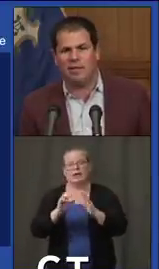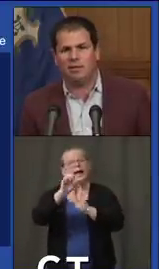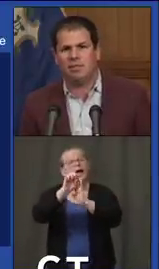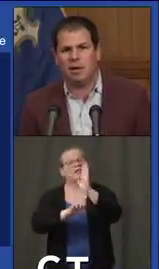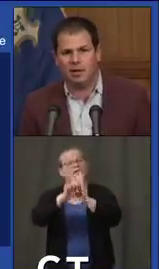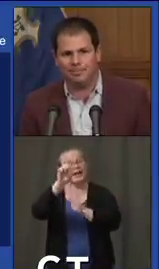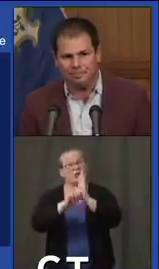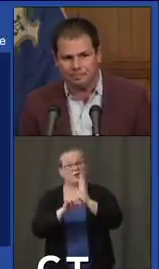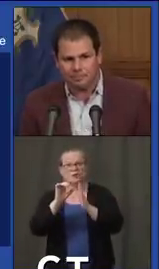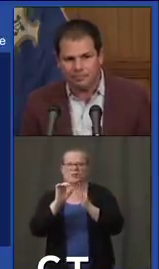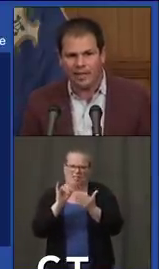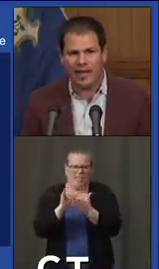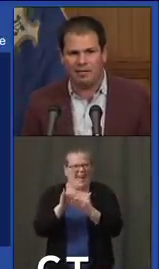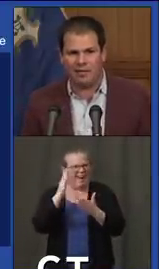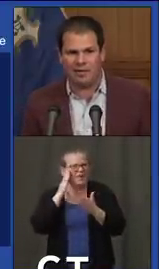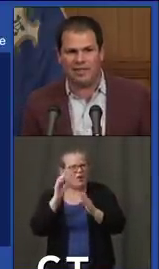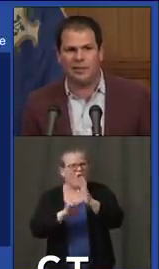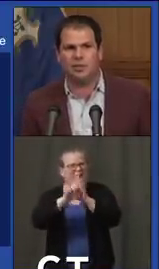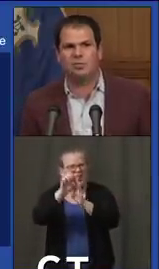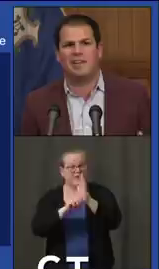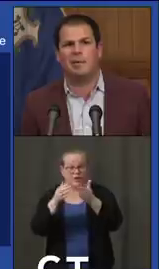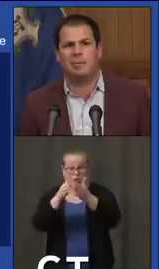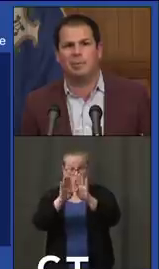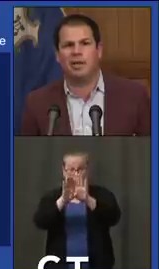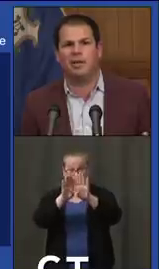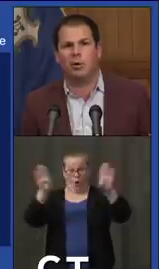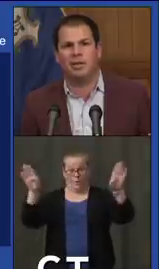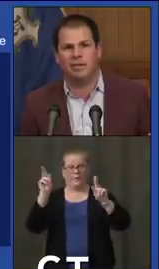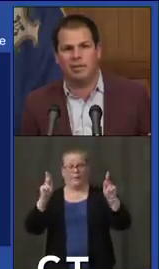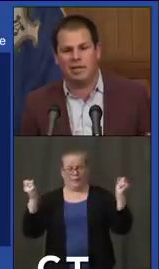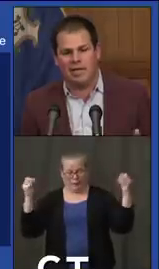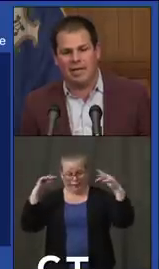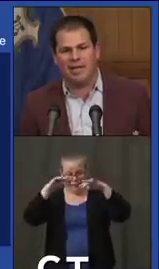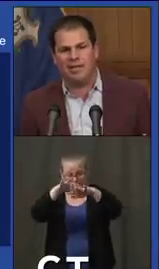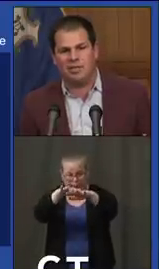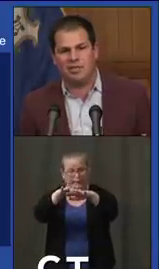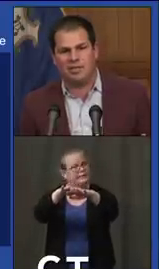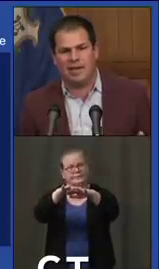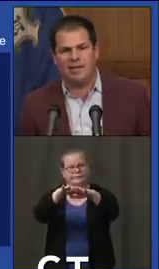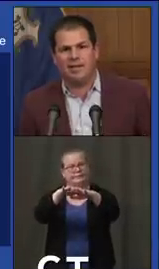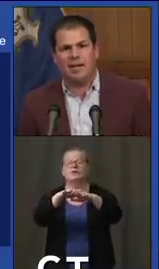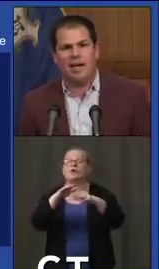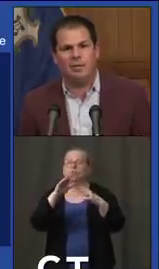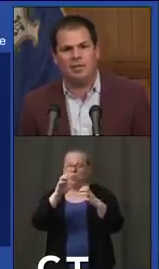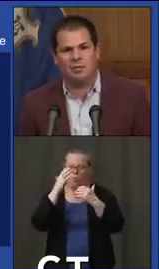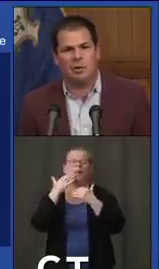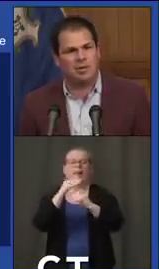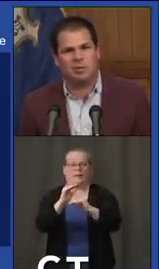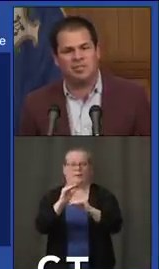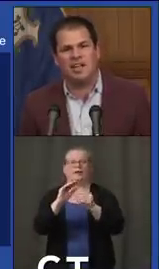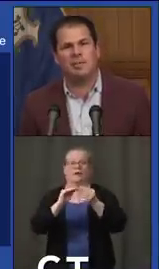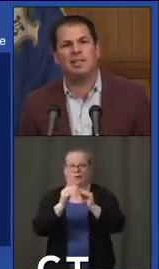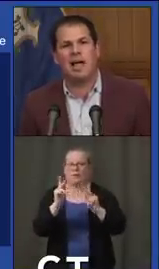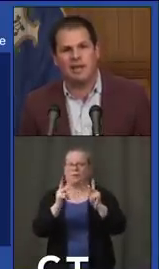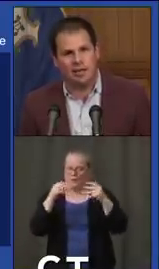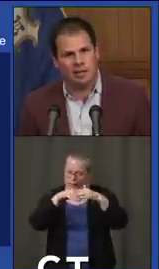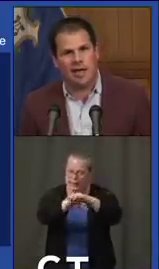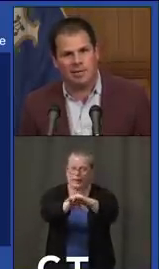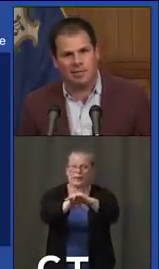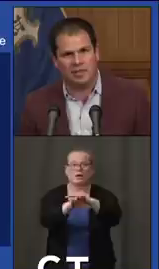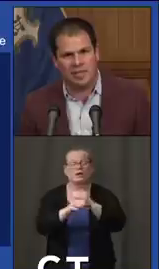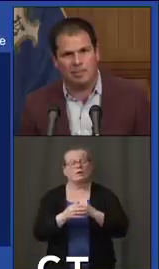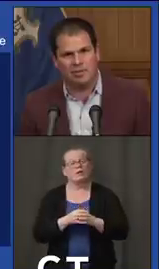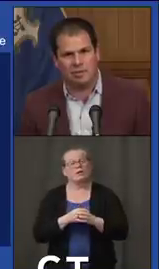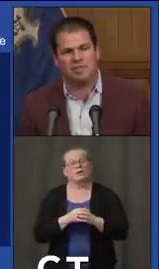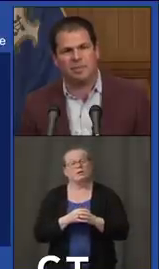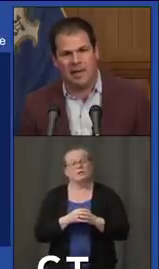that elevators are very clear in terms of how many people can go into them. And in addition to that, we also want to make sure there's not a big line in the lobby,